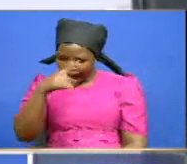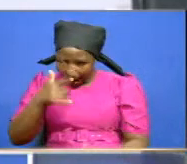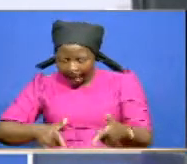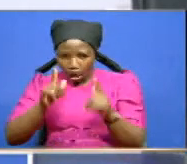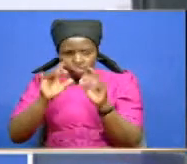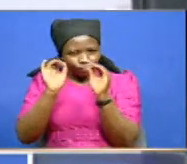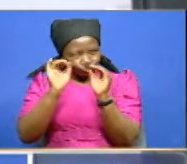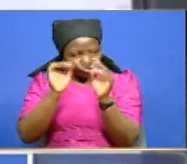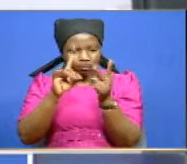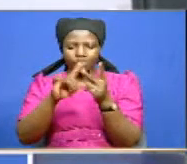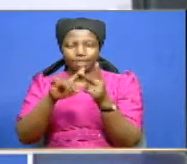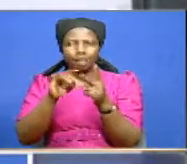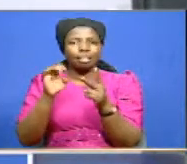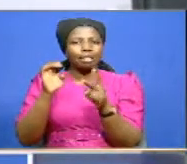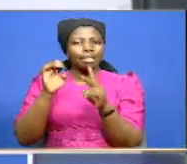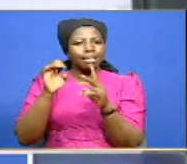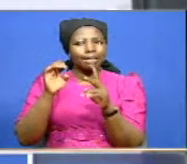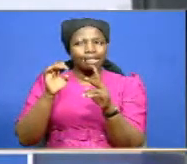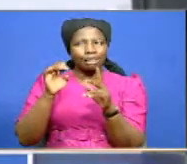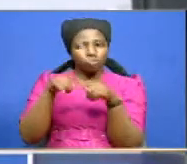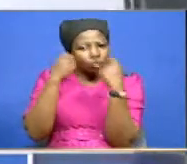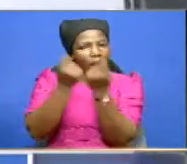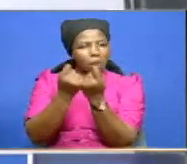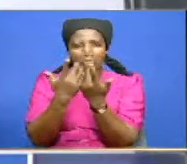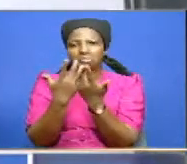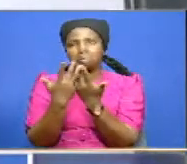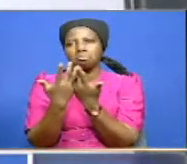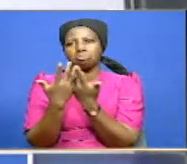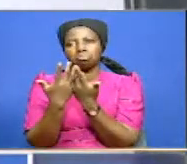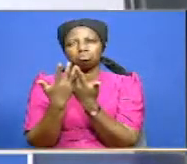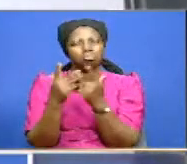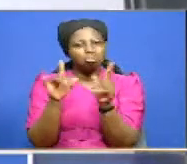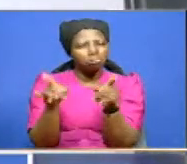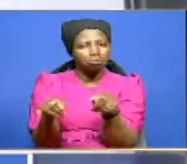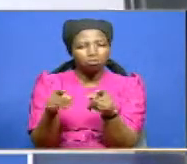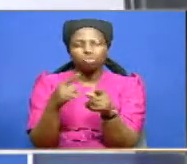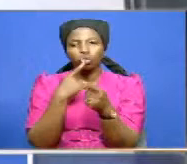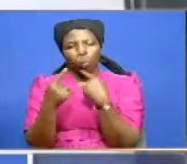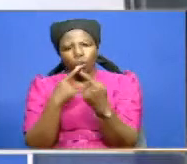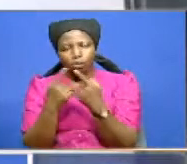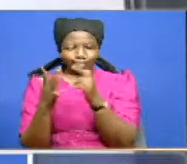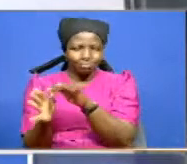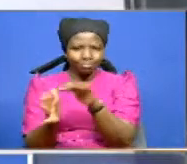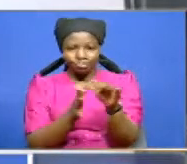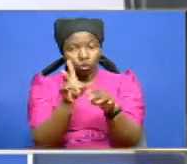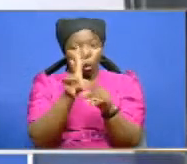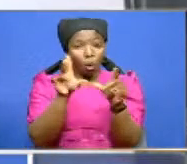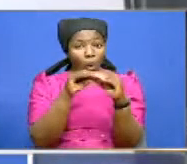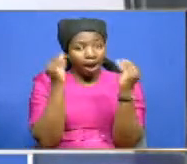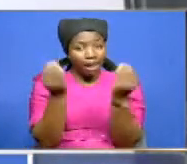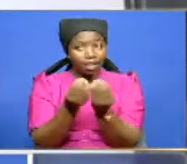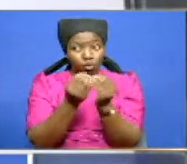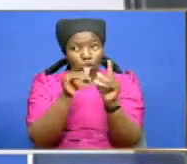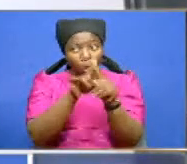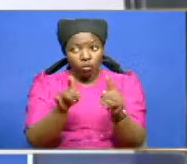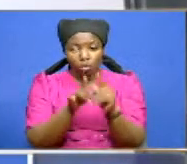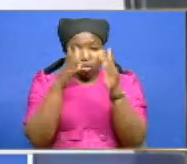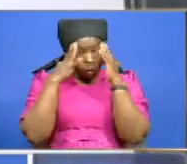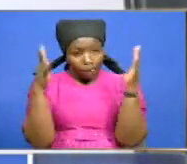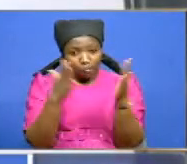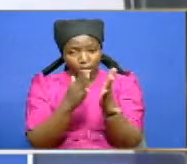speech and ethnic contempt. The two organizations also commit to facilitate